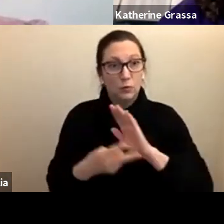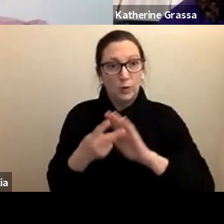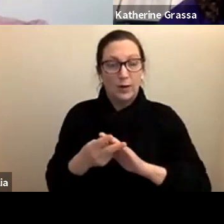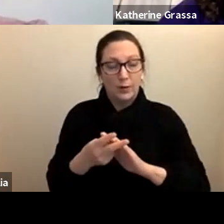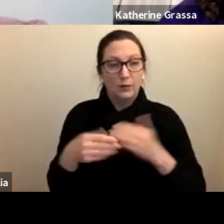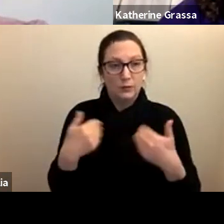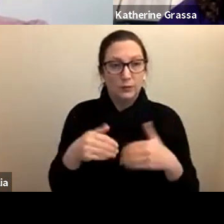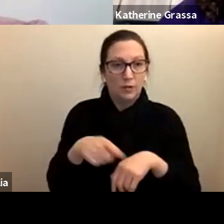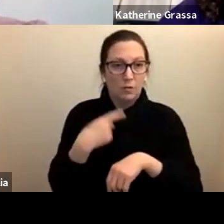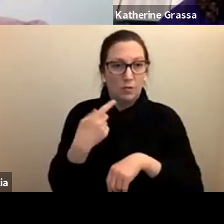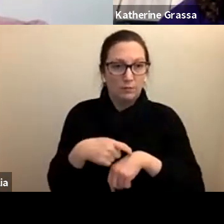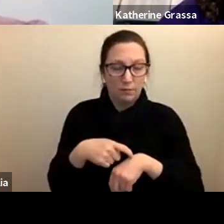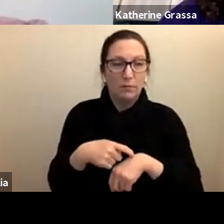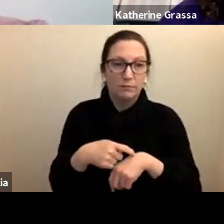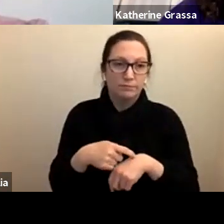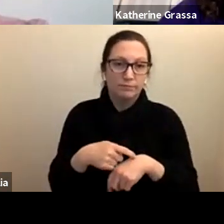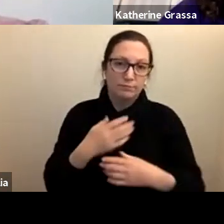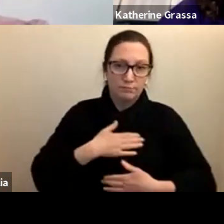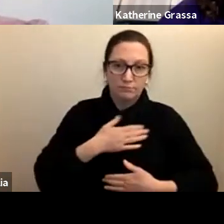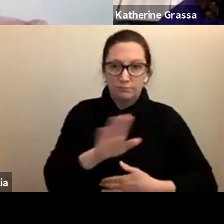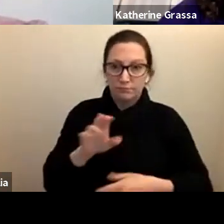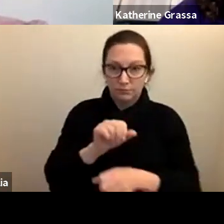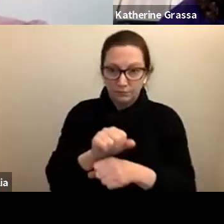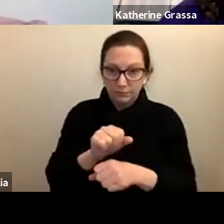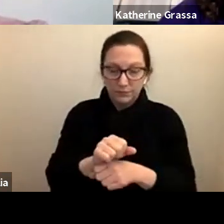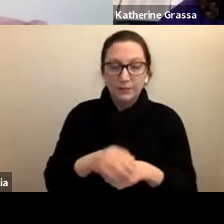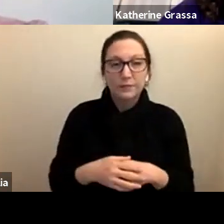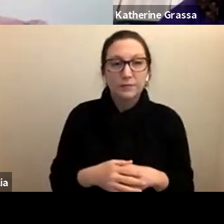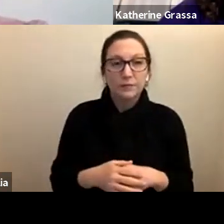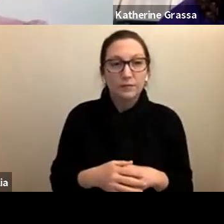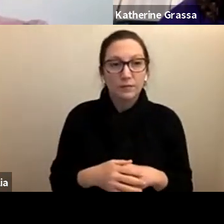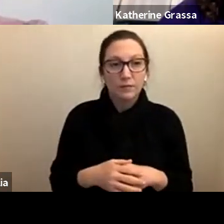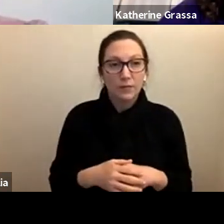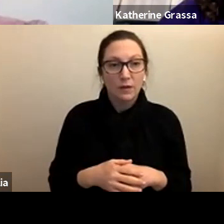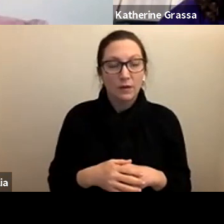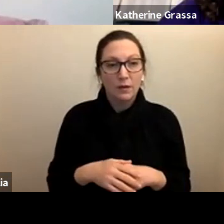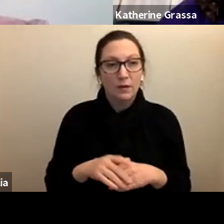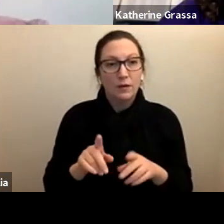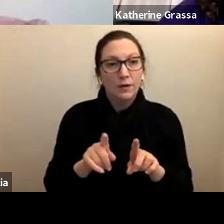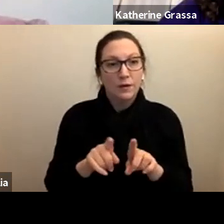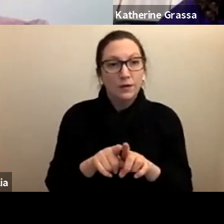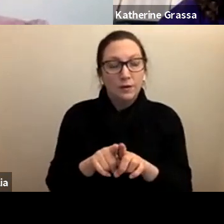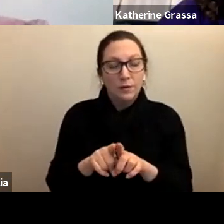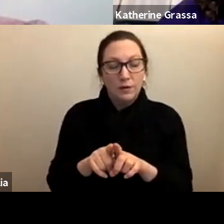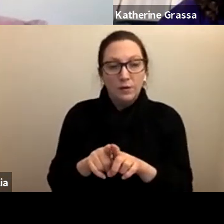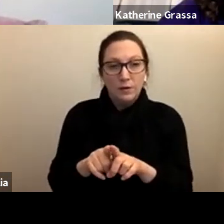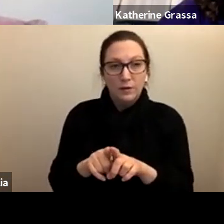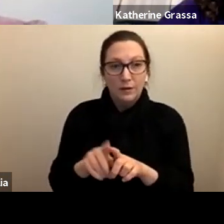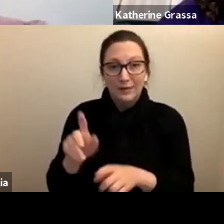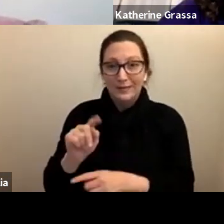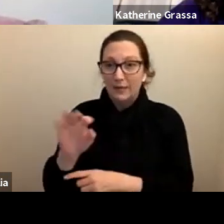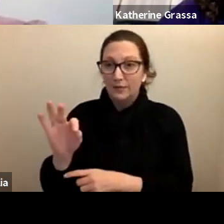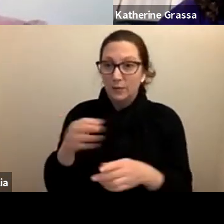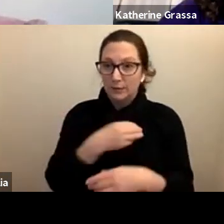time. So we greatly appreciate your service. And then also to the task force